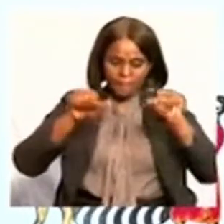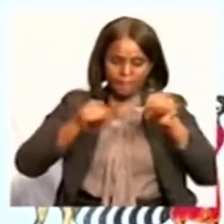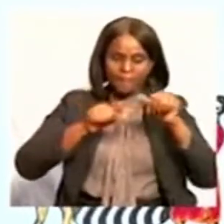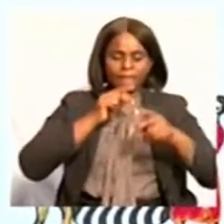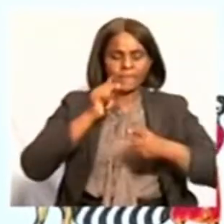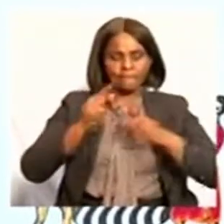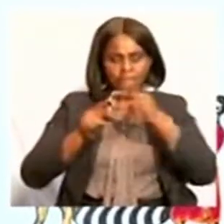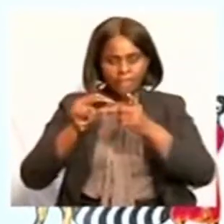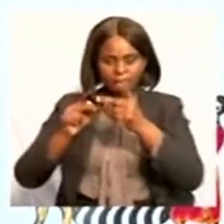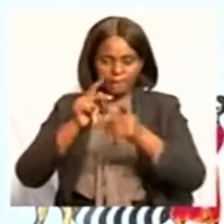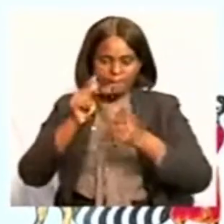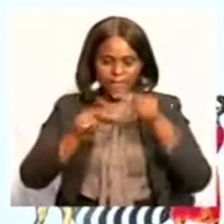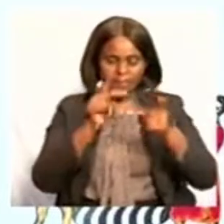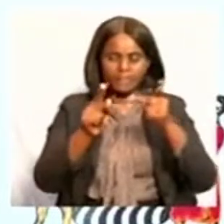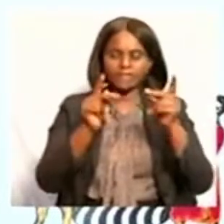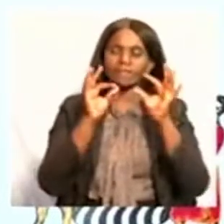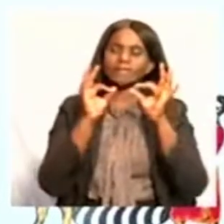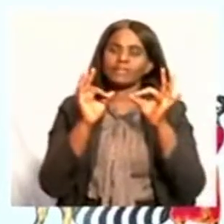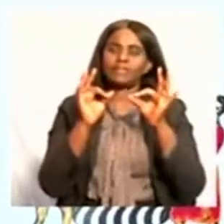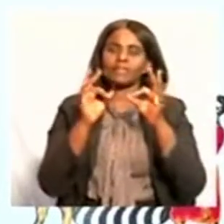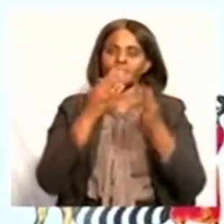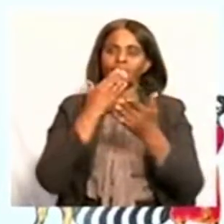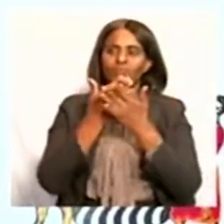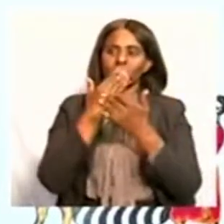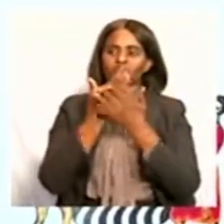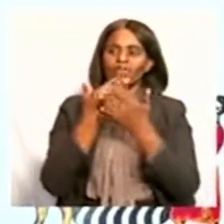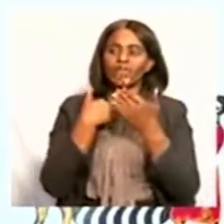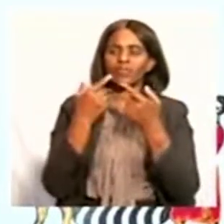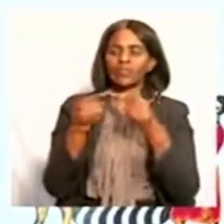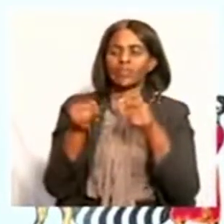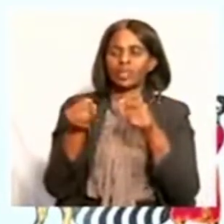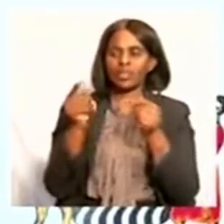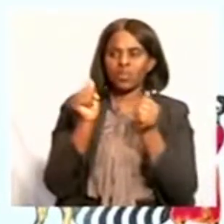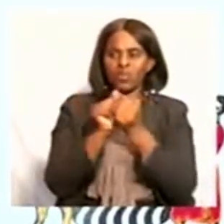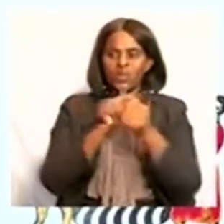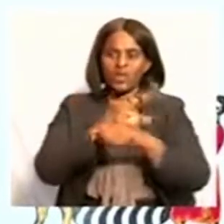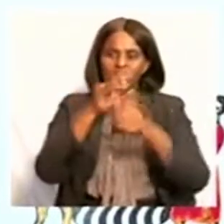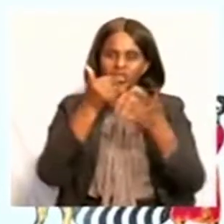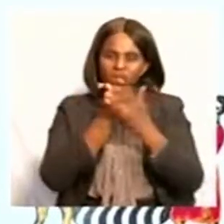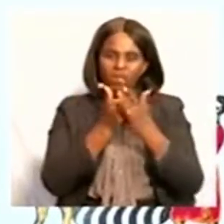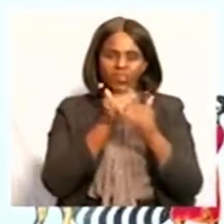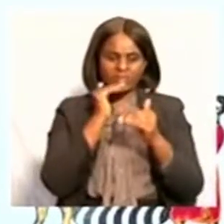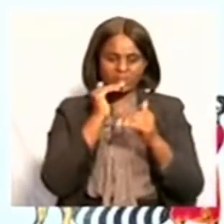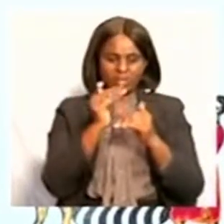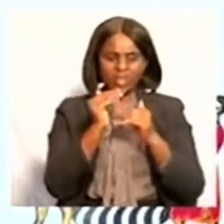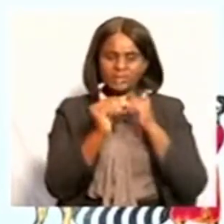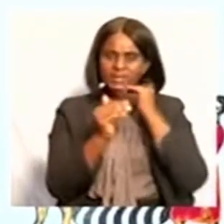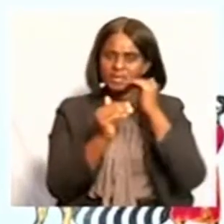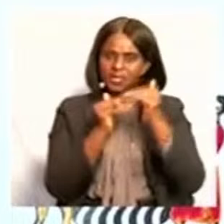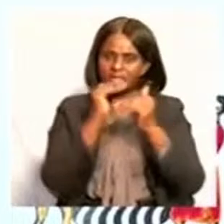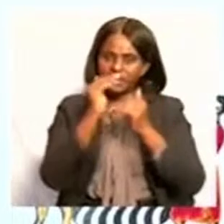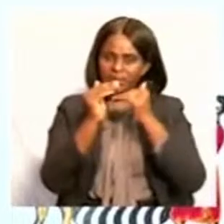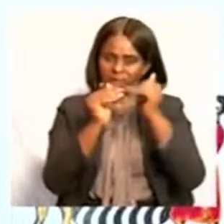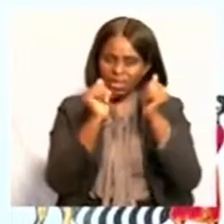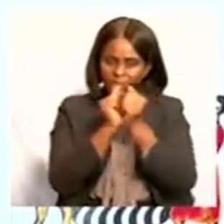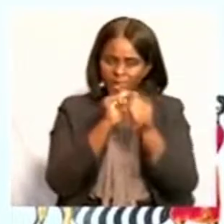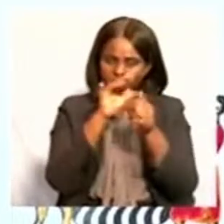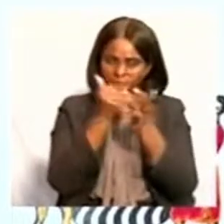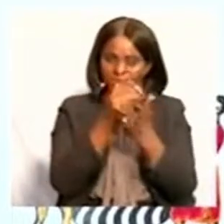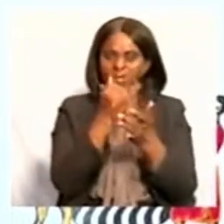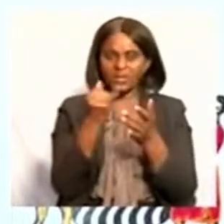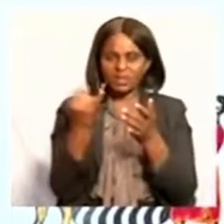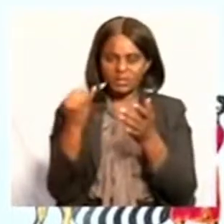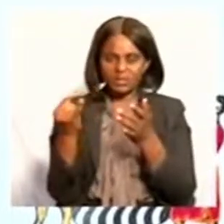process is properly undertaken and all the steps are undertaken and all the issues or